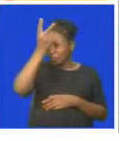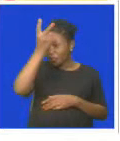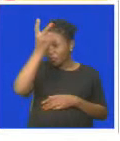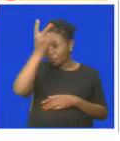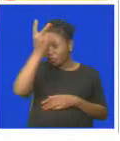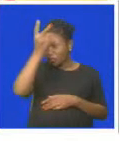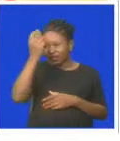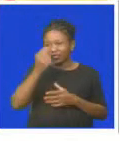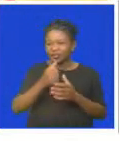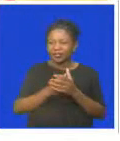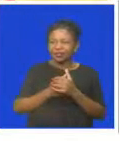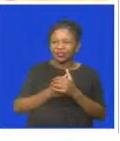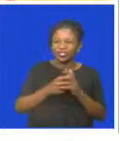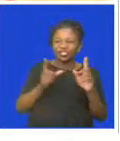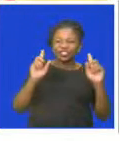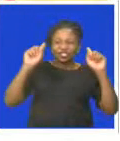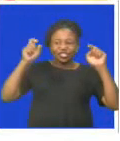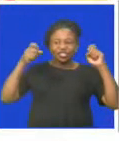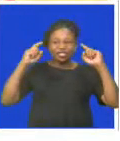sheep,